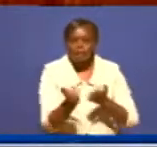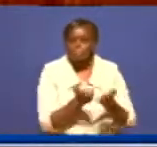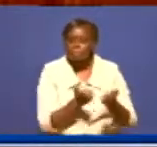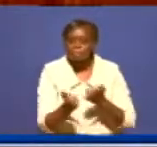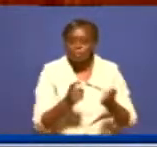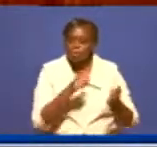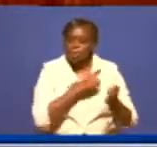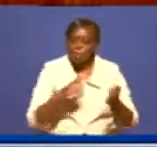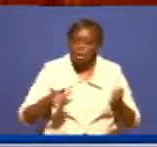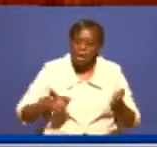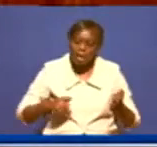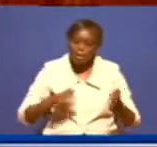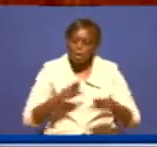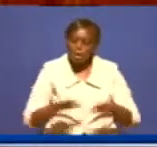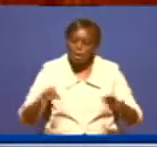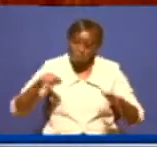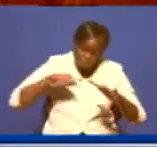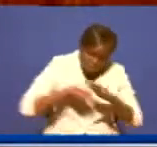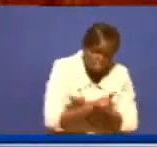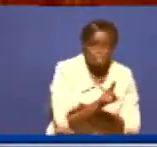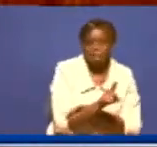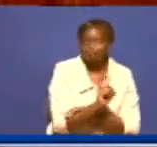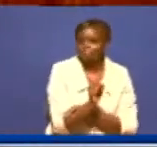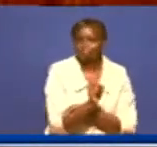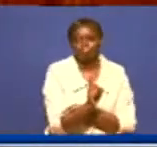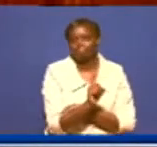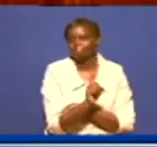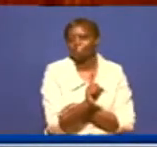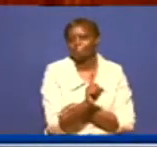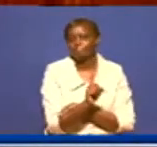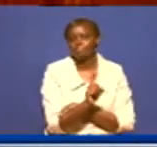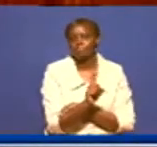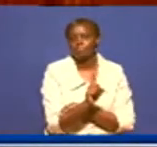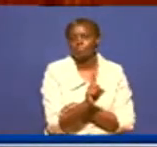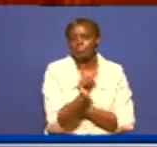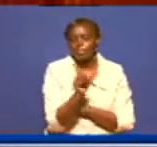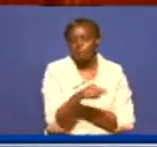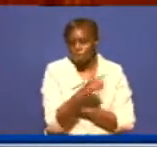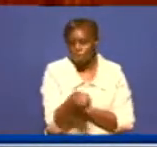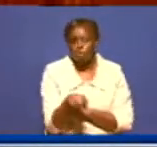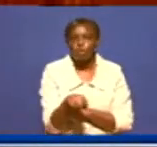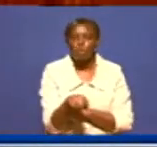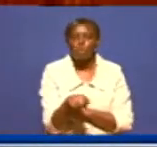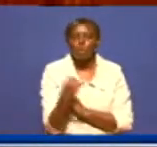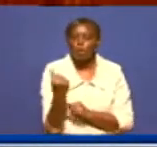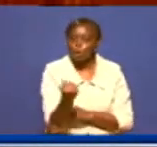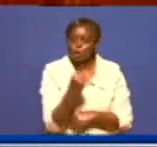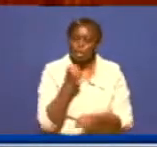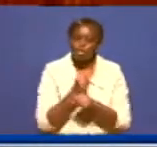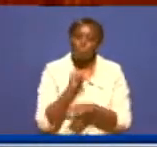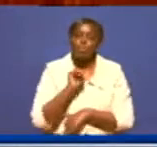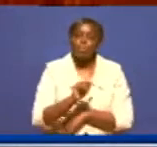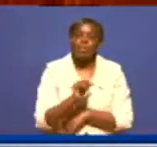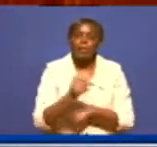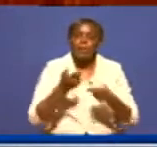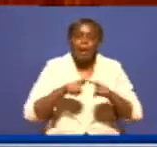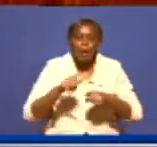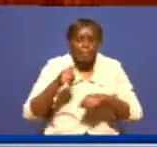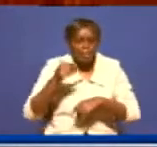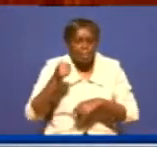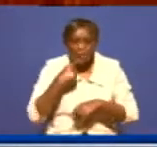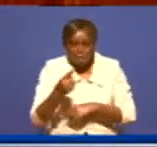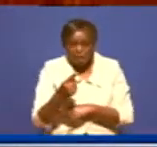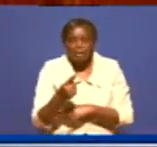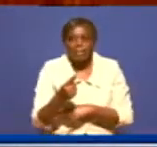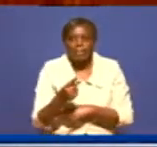landlords entering into the premises as they choose must also come to an end. They can only do that if they notify, and maybe this